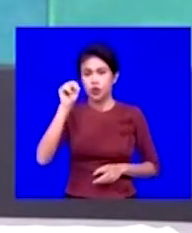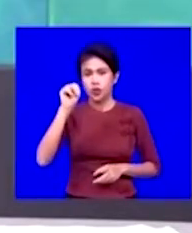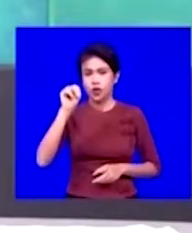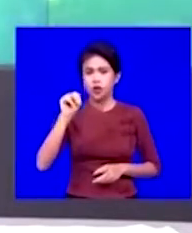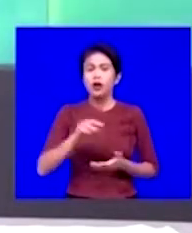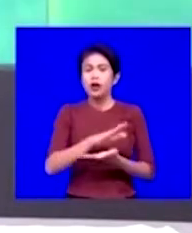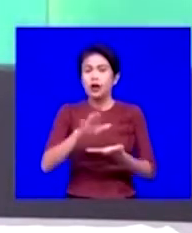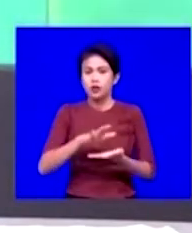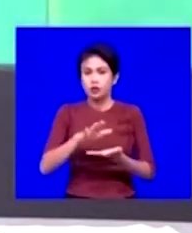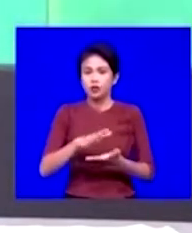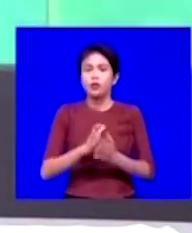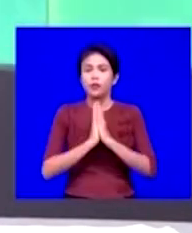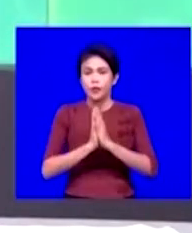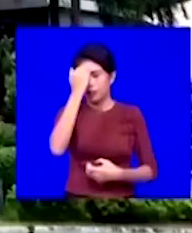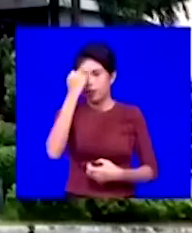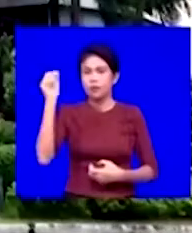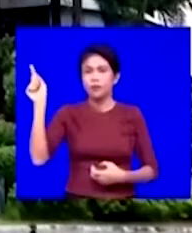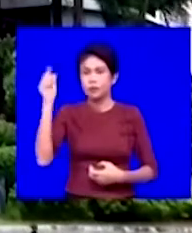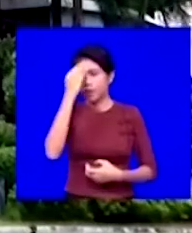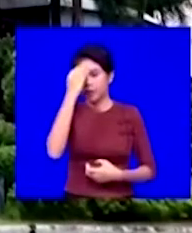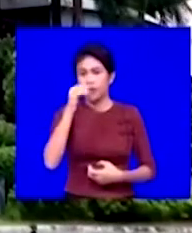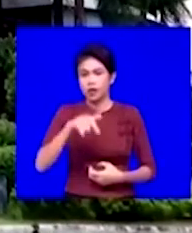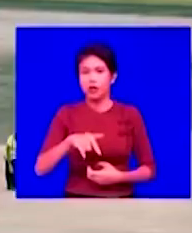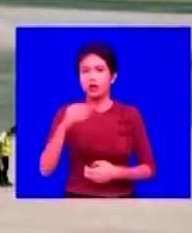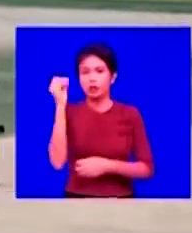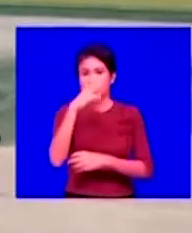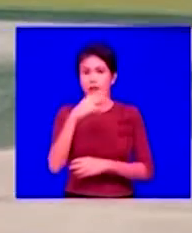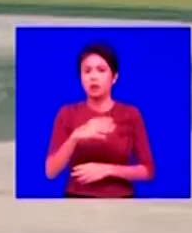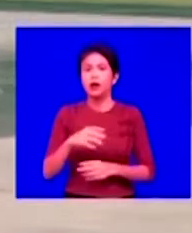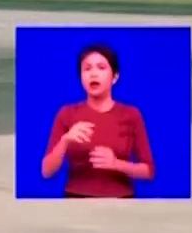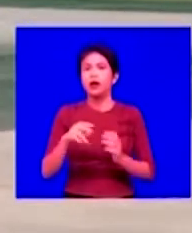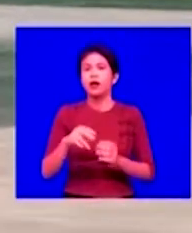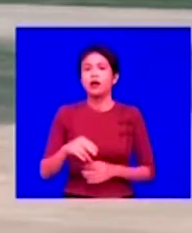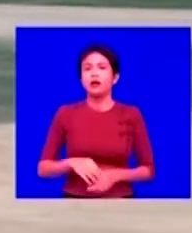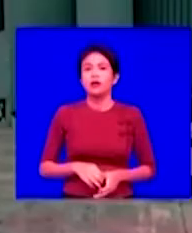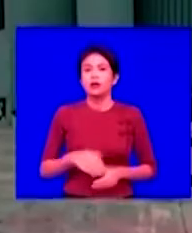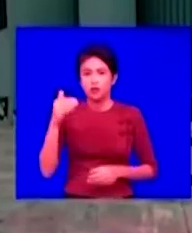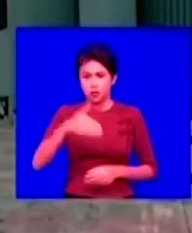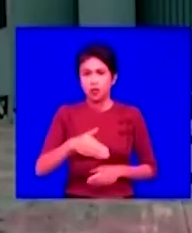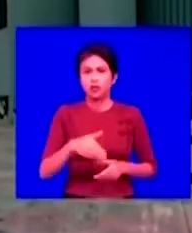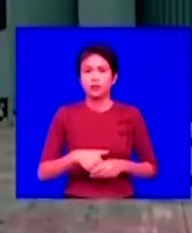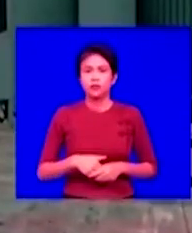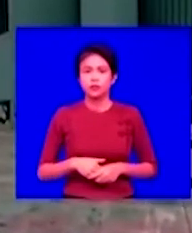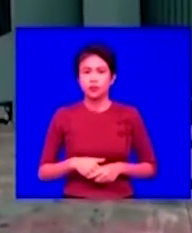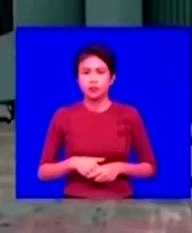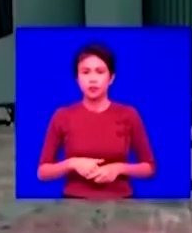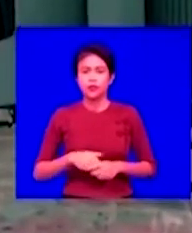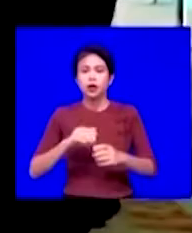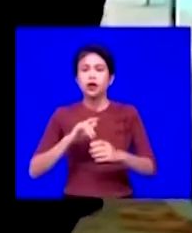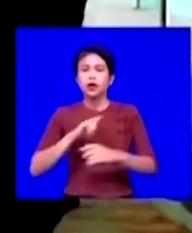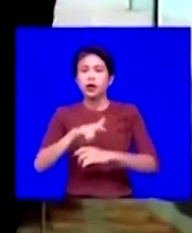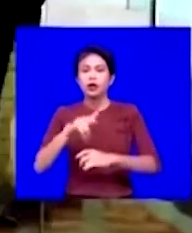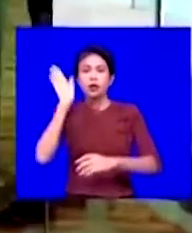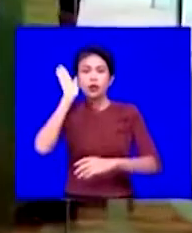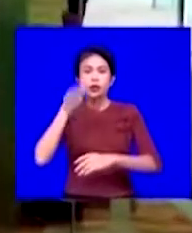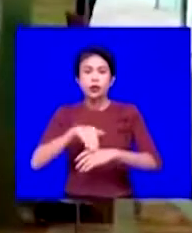junta has not allowed an envoy from the ASEAN regional bloc to meet her. A Myanmar court on Monday sentenced Suu Kyi to 6 years in prison after finding her